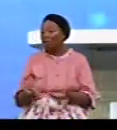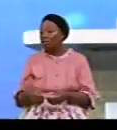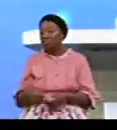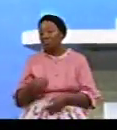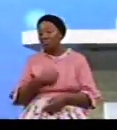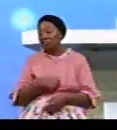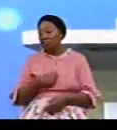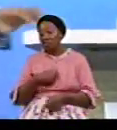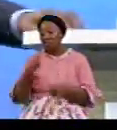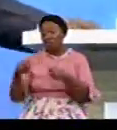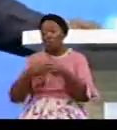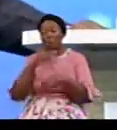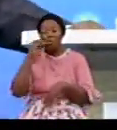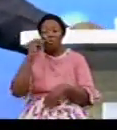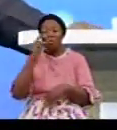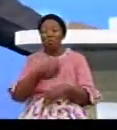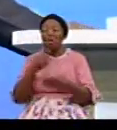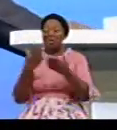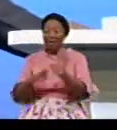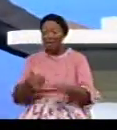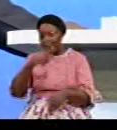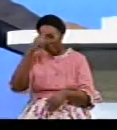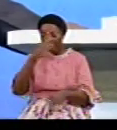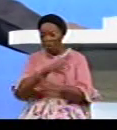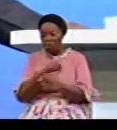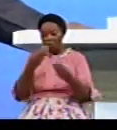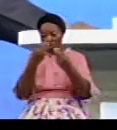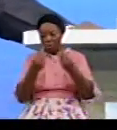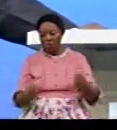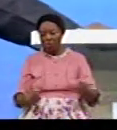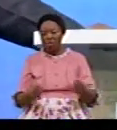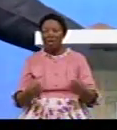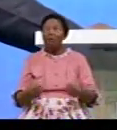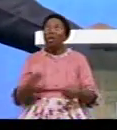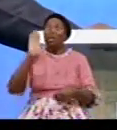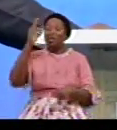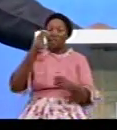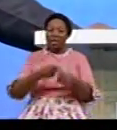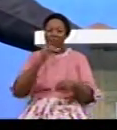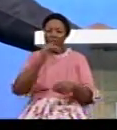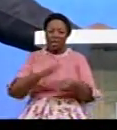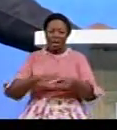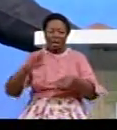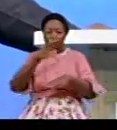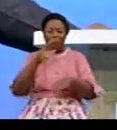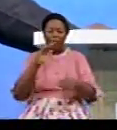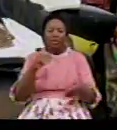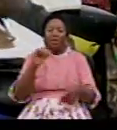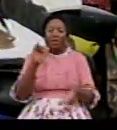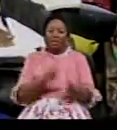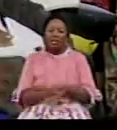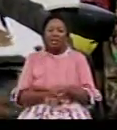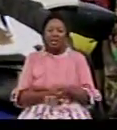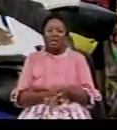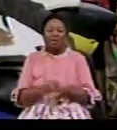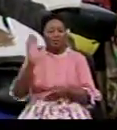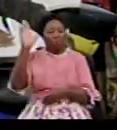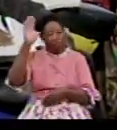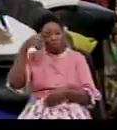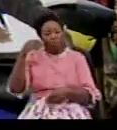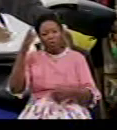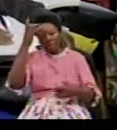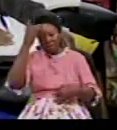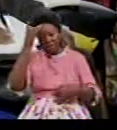over my habits. I do not retain any kind of habit